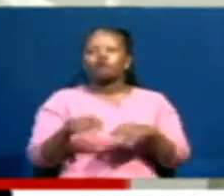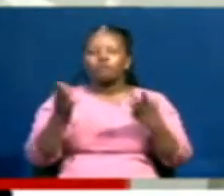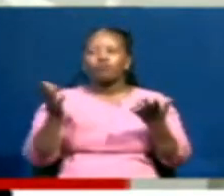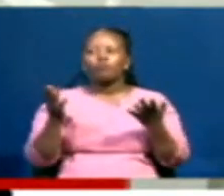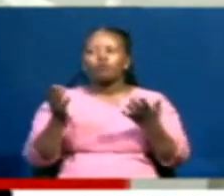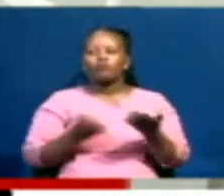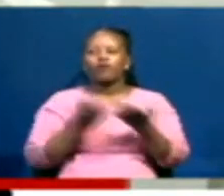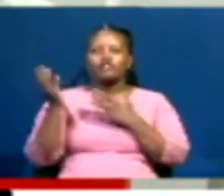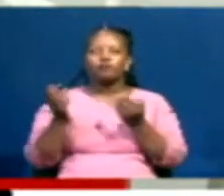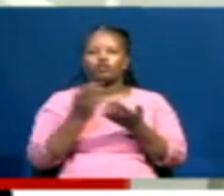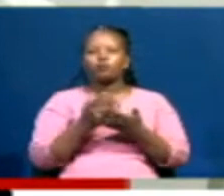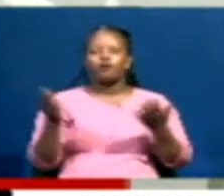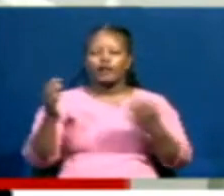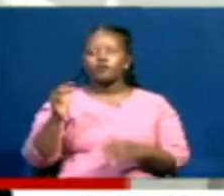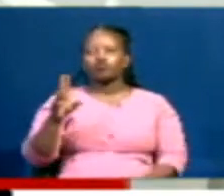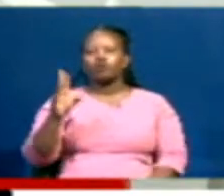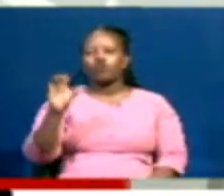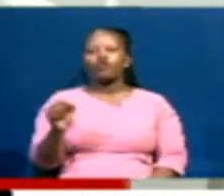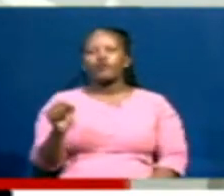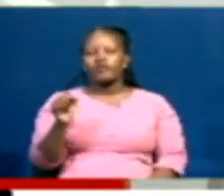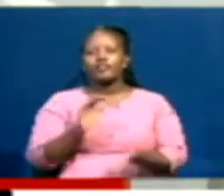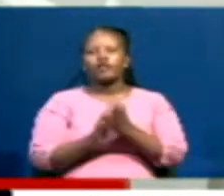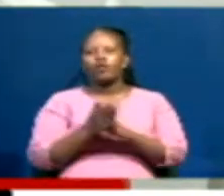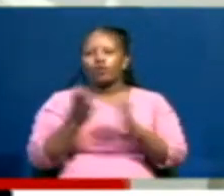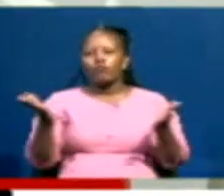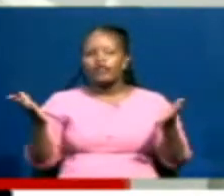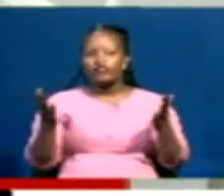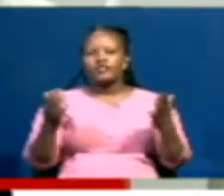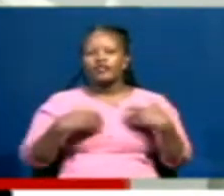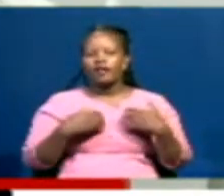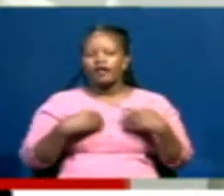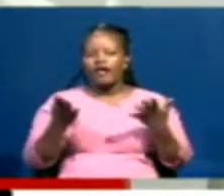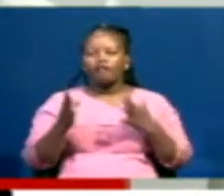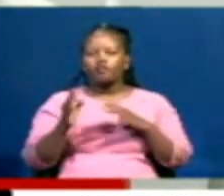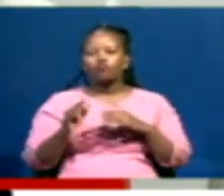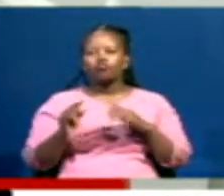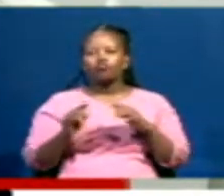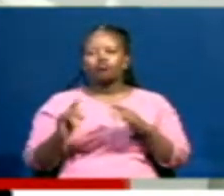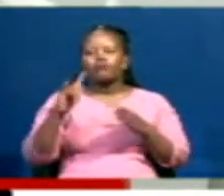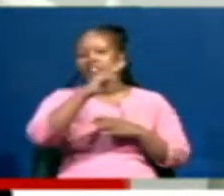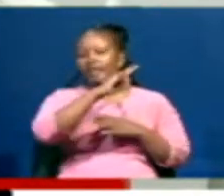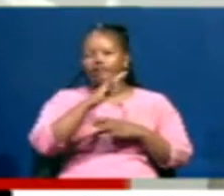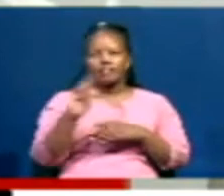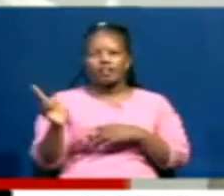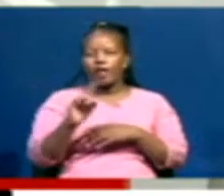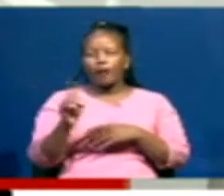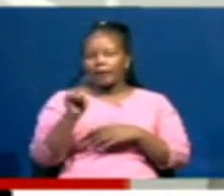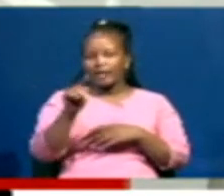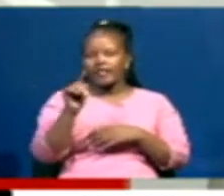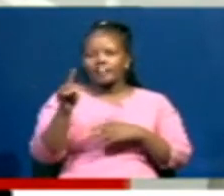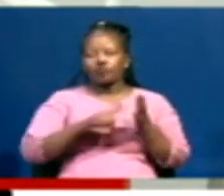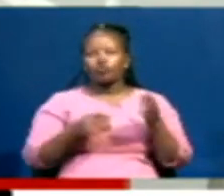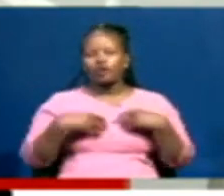products to the US, for example, without even needing to travel out of the country. Mm-hmm. Those are the wonders of technology.